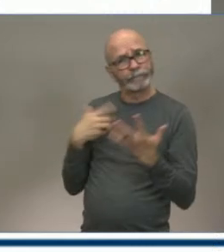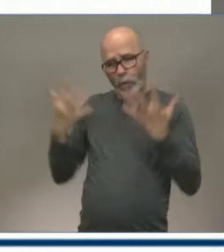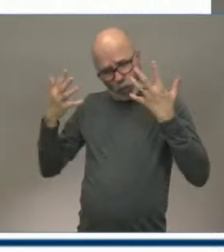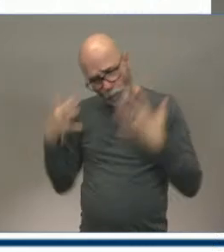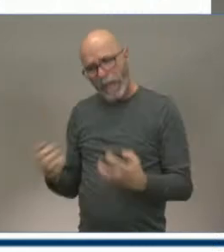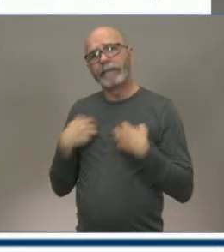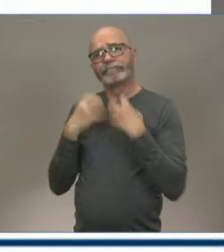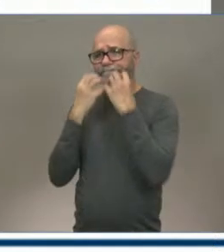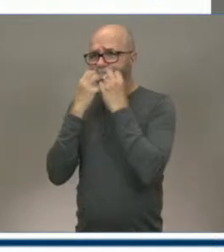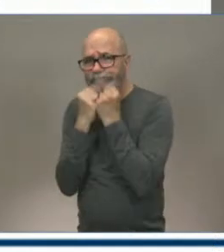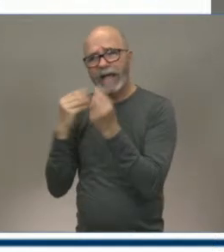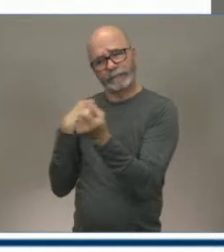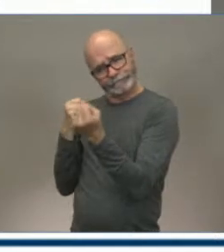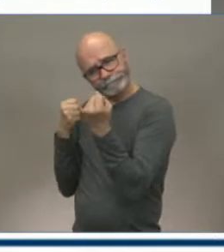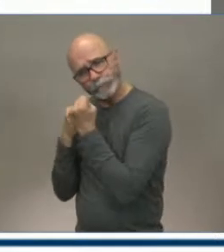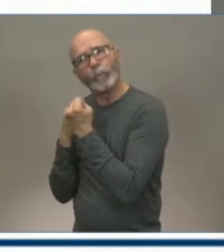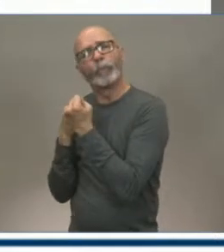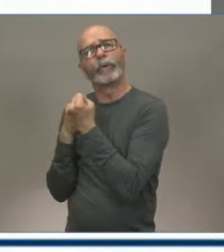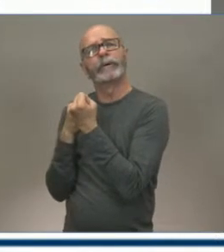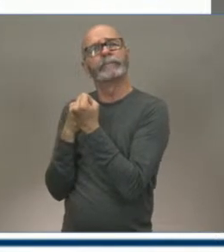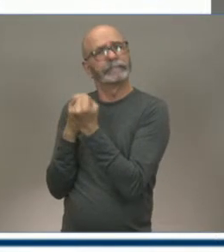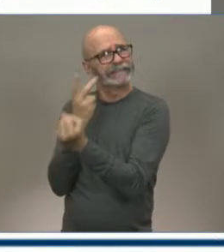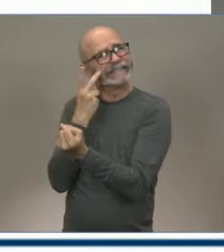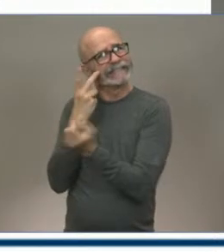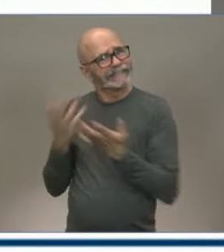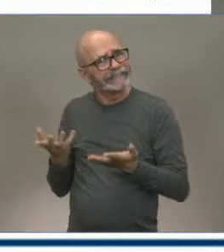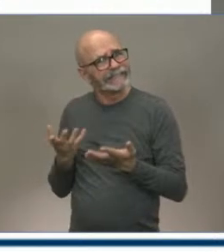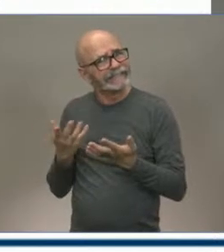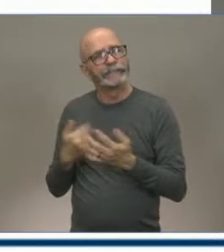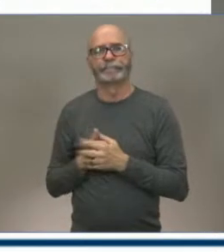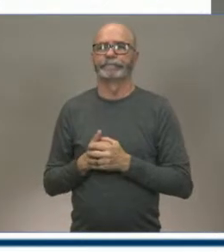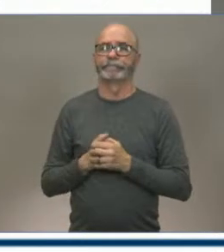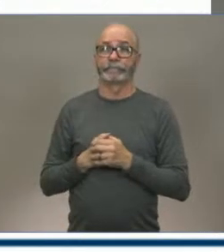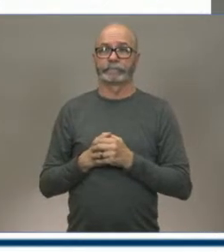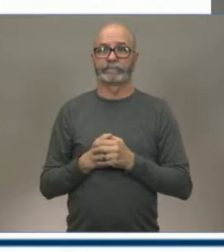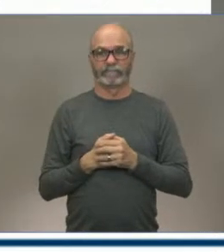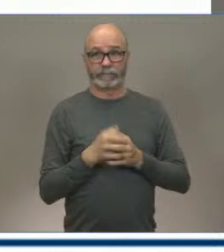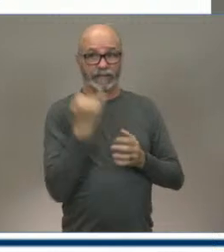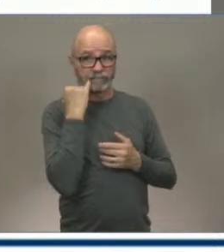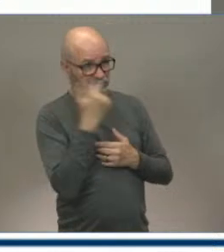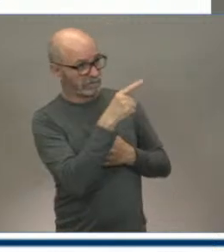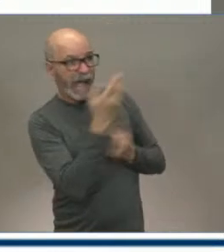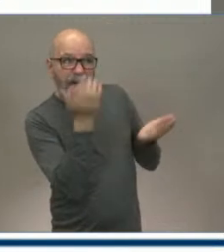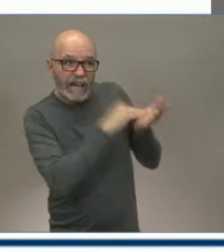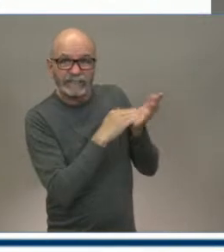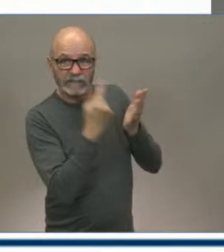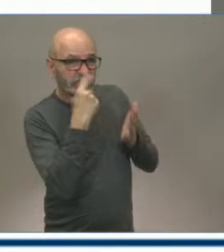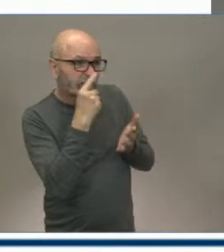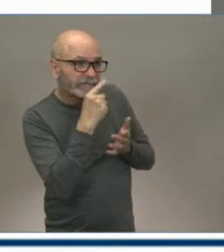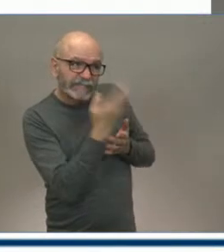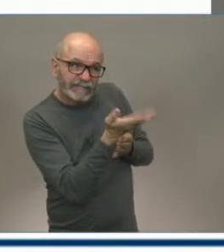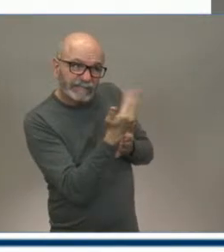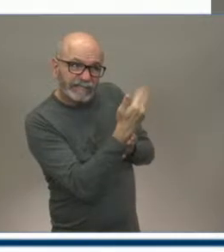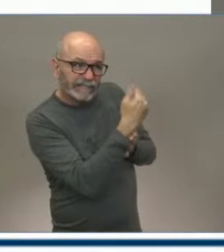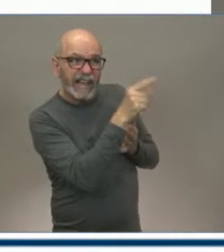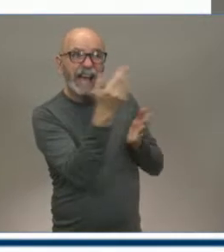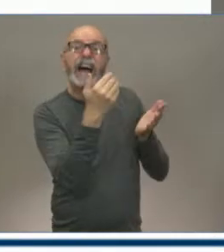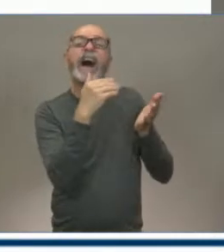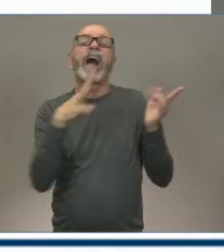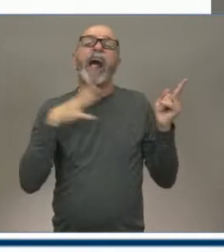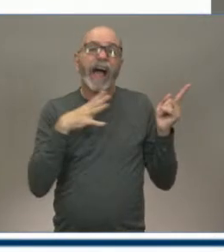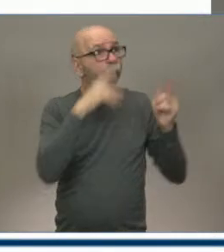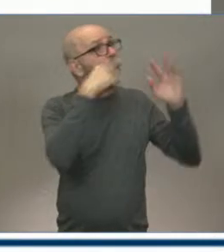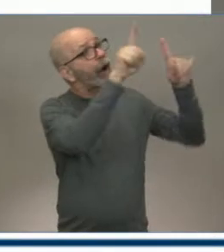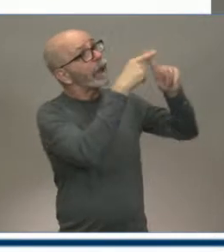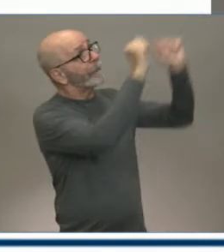to our COVID response. So I remind students about that and ask them again, those who are quarantining,